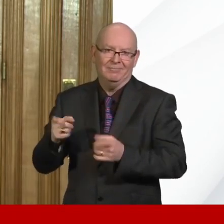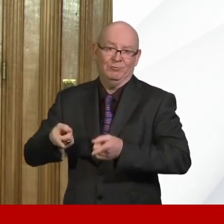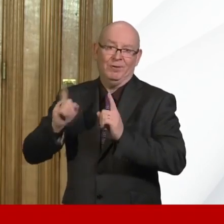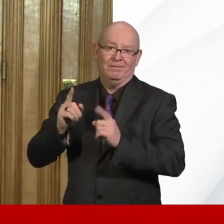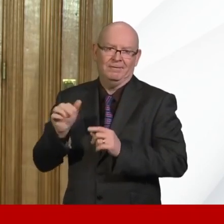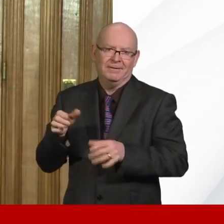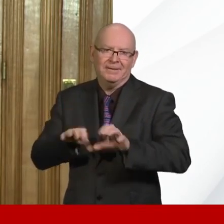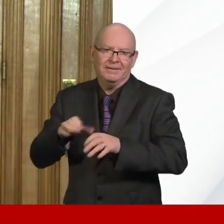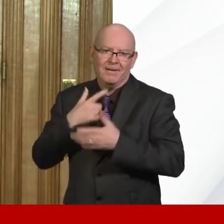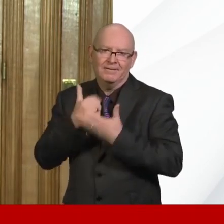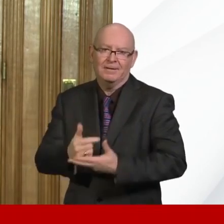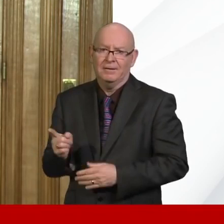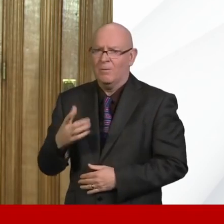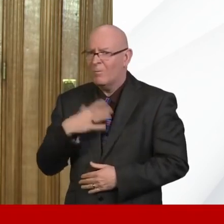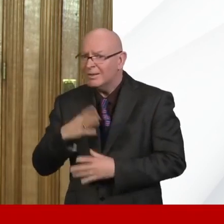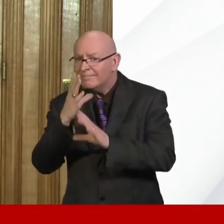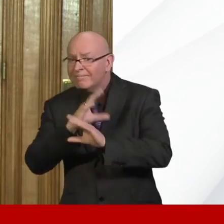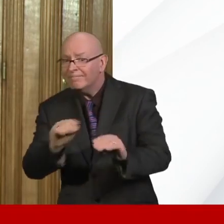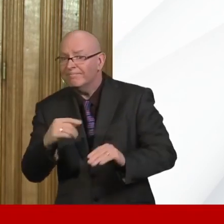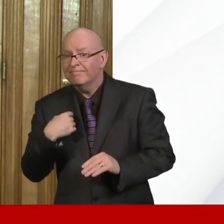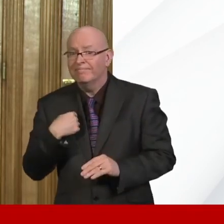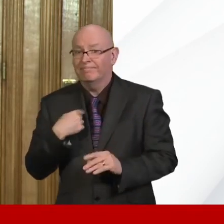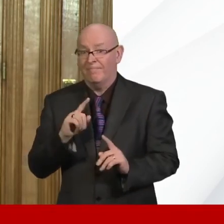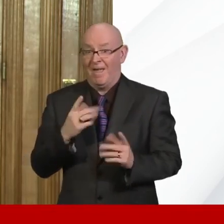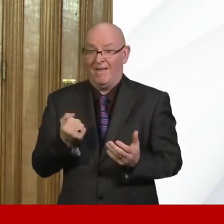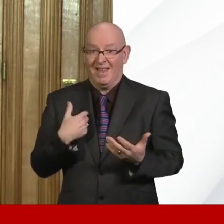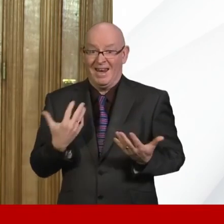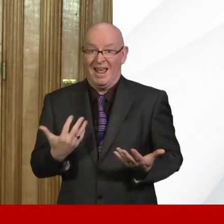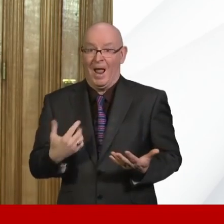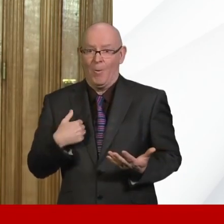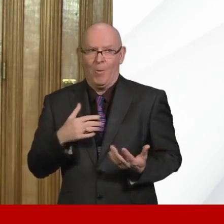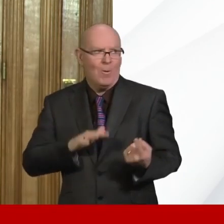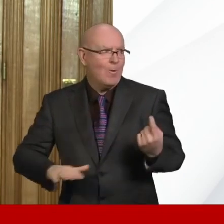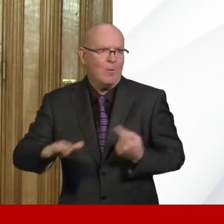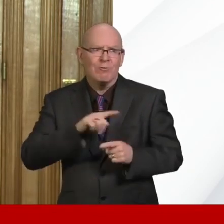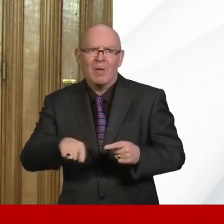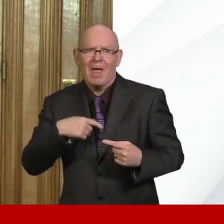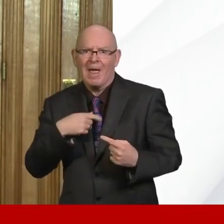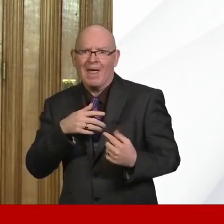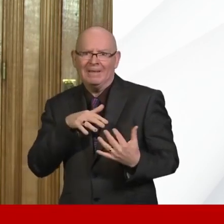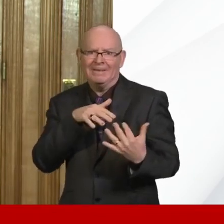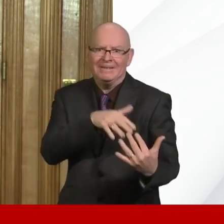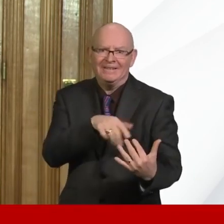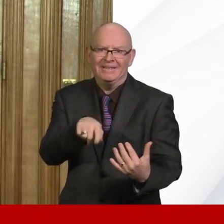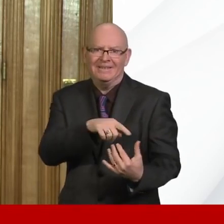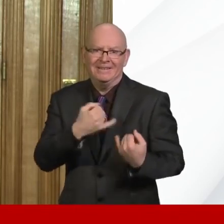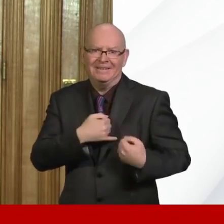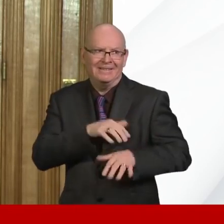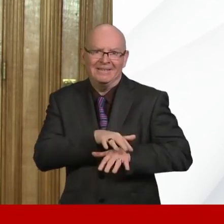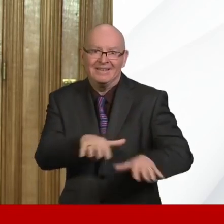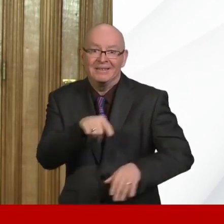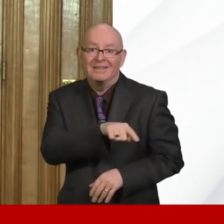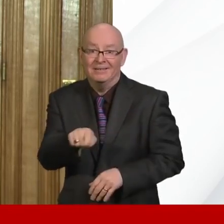Advisory Group for Emergencies met to discuss the latest evidence on the spread of the virus and the effects of the measures we have